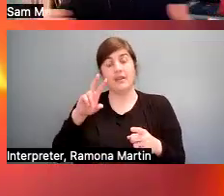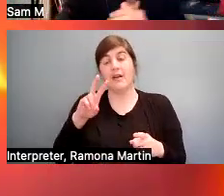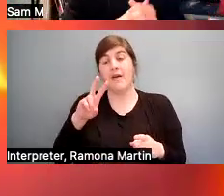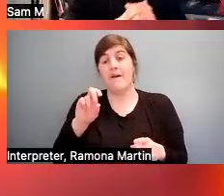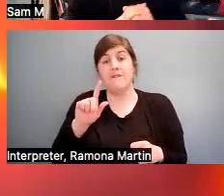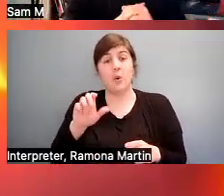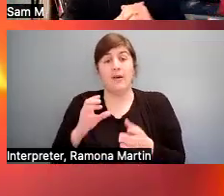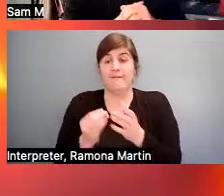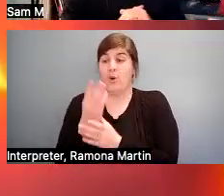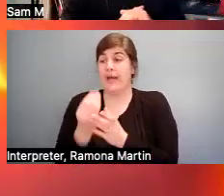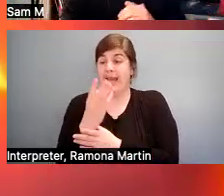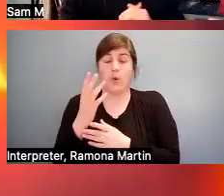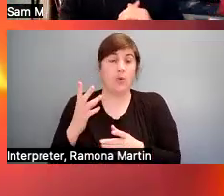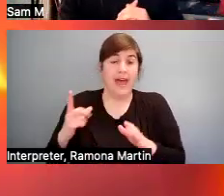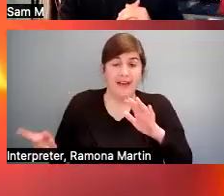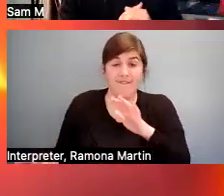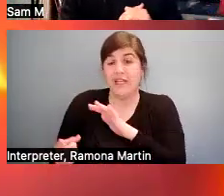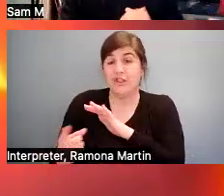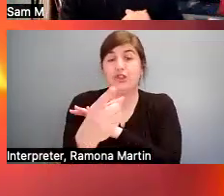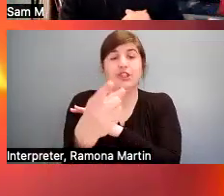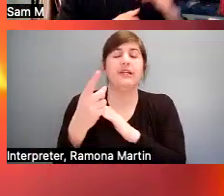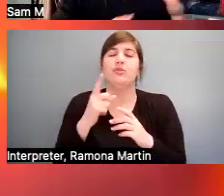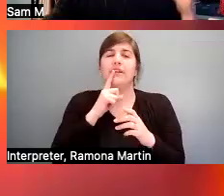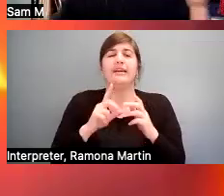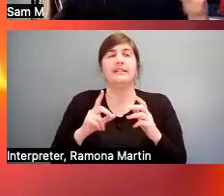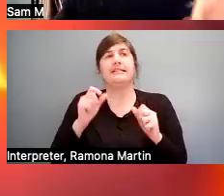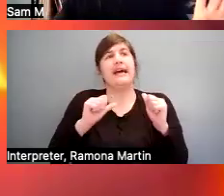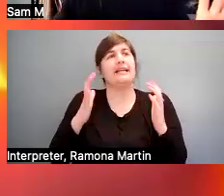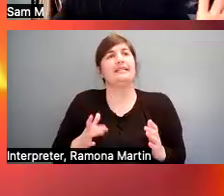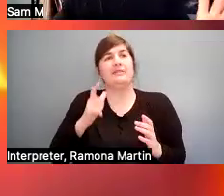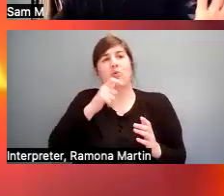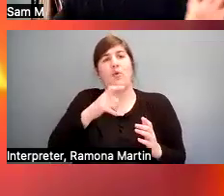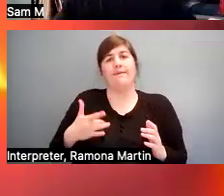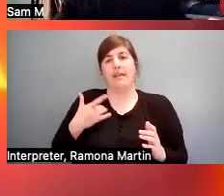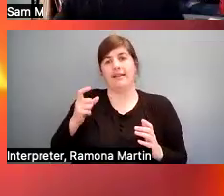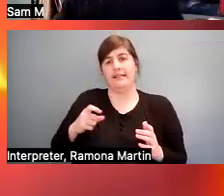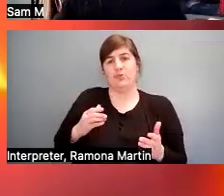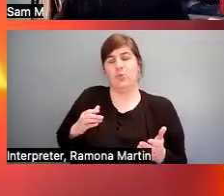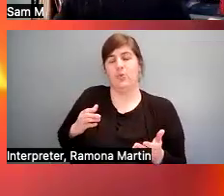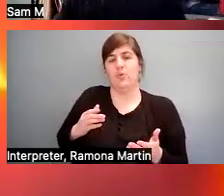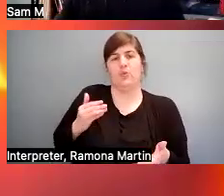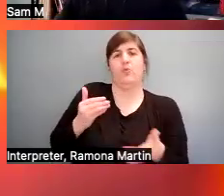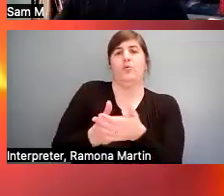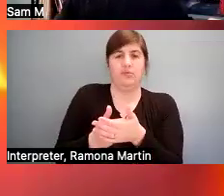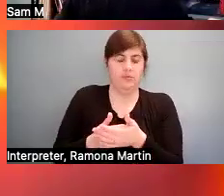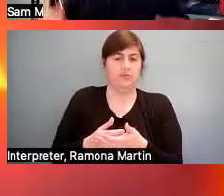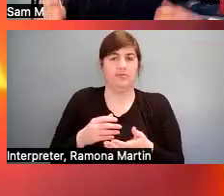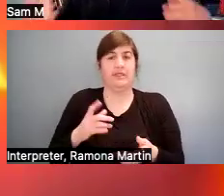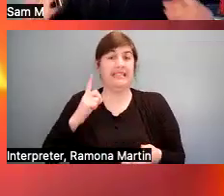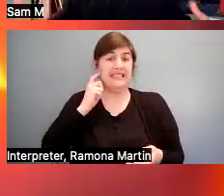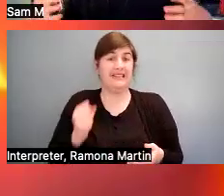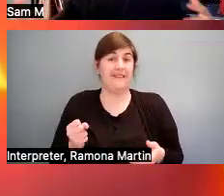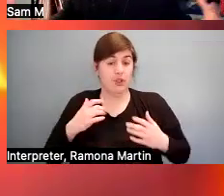adventuring, scientists don't have necessarily a need to go that close, particularly in the silver suits, but it